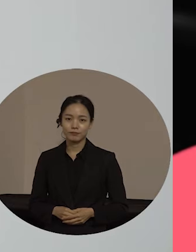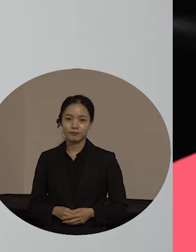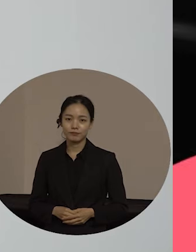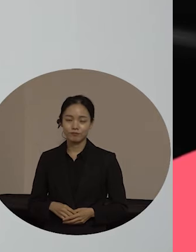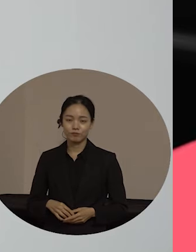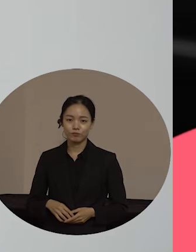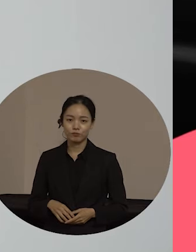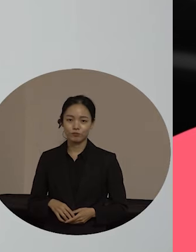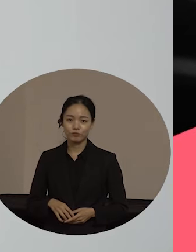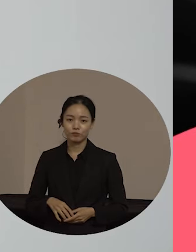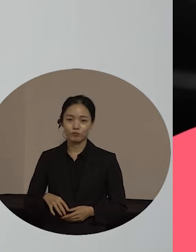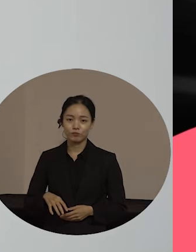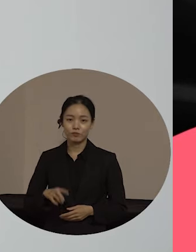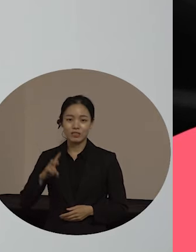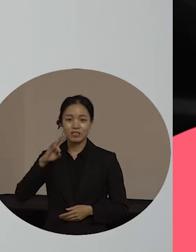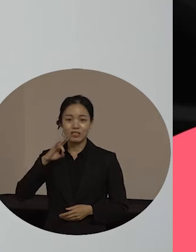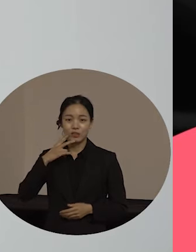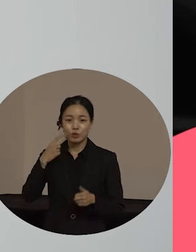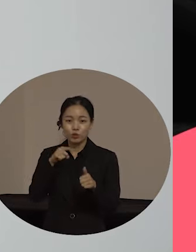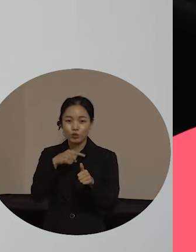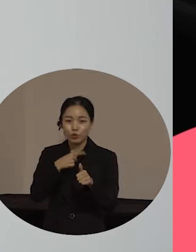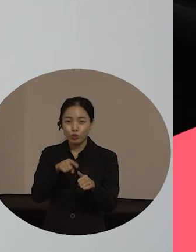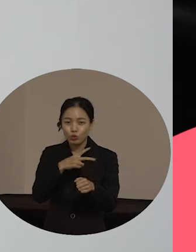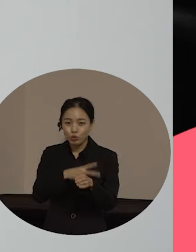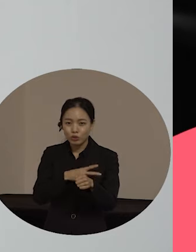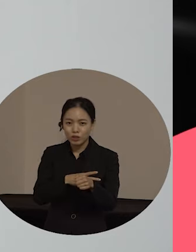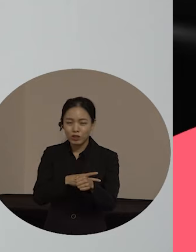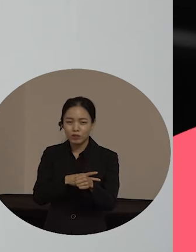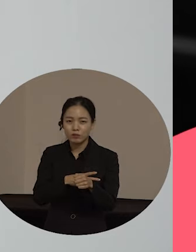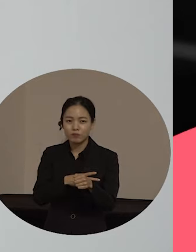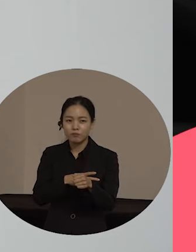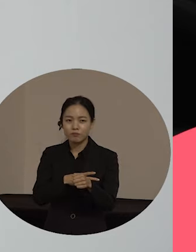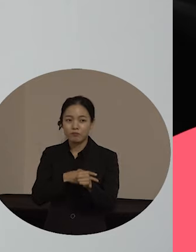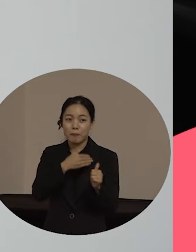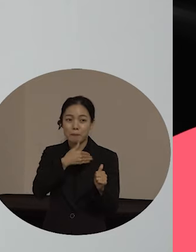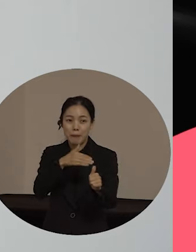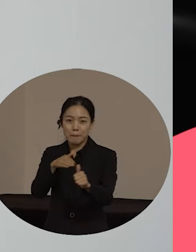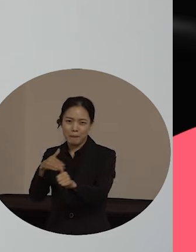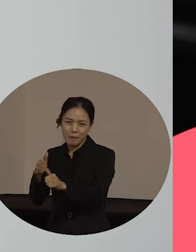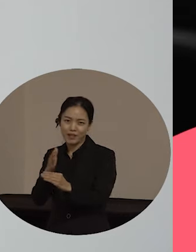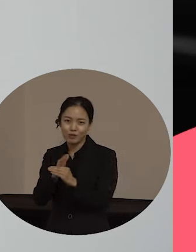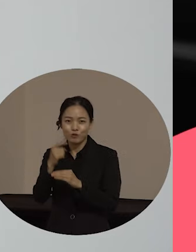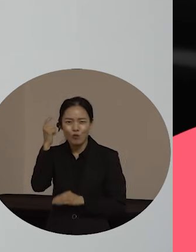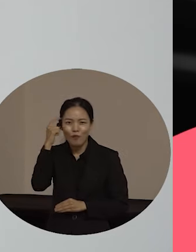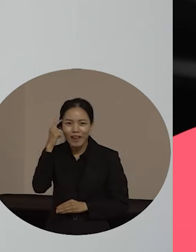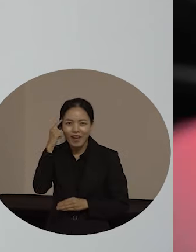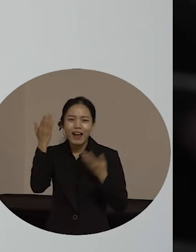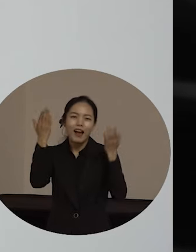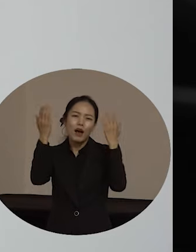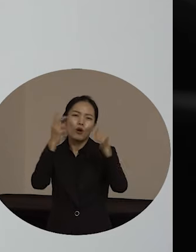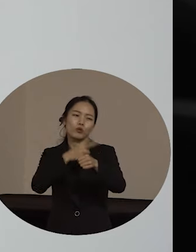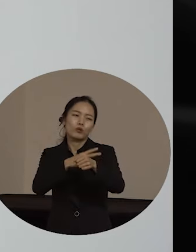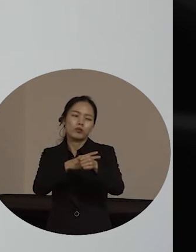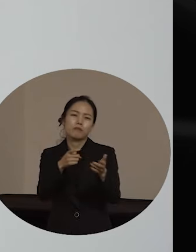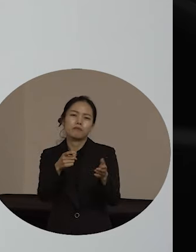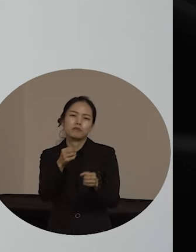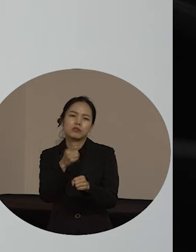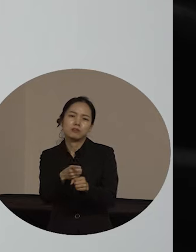at the school. That's why we also support the arts who.